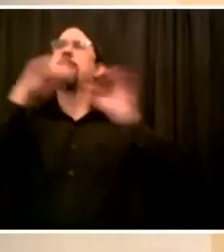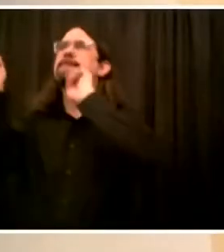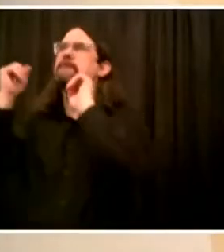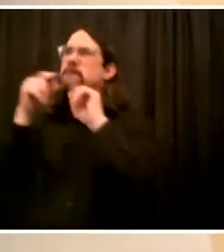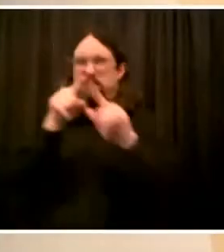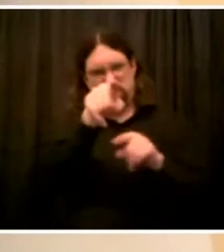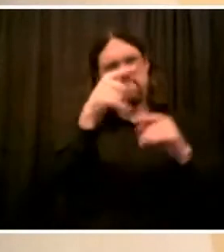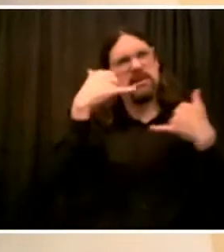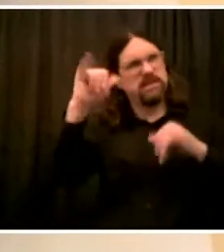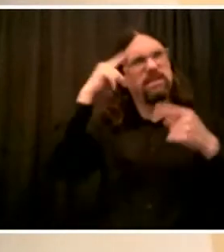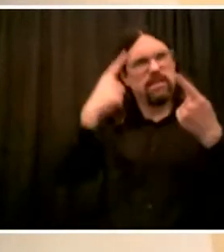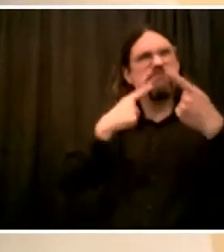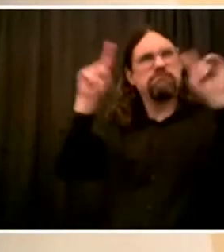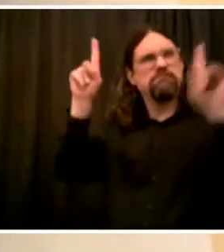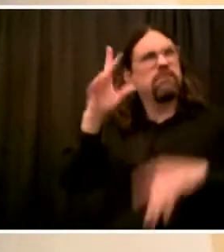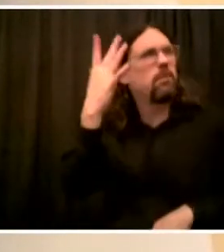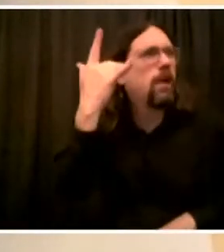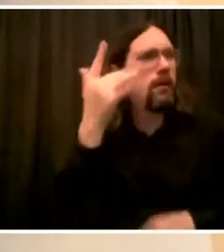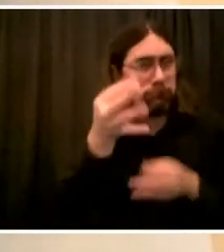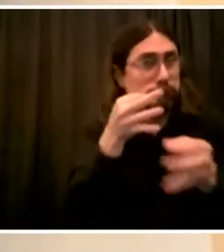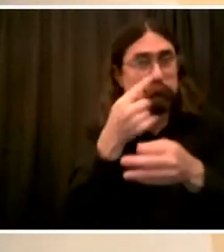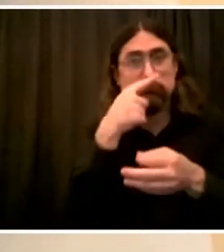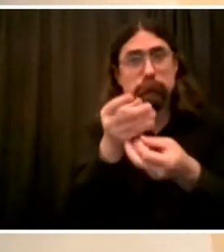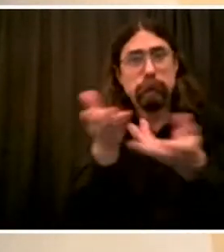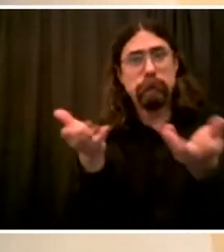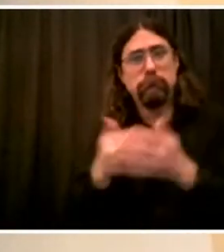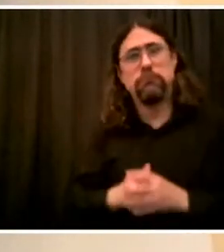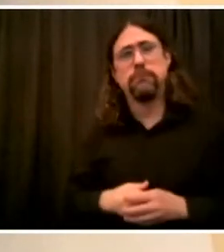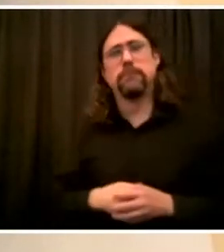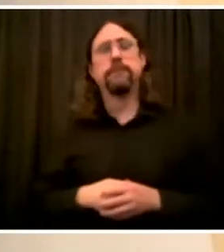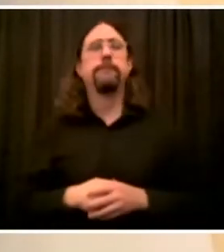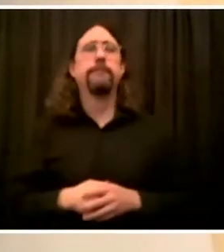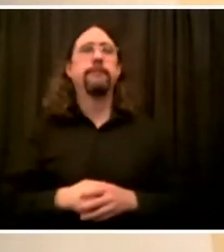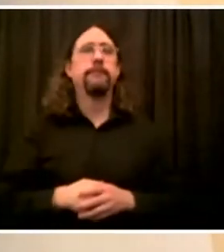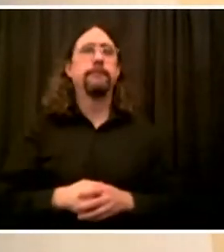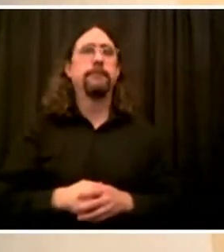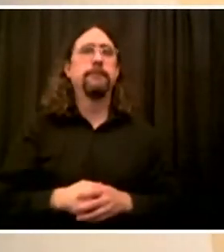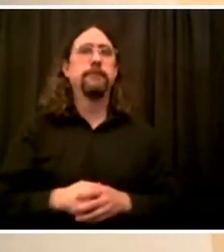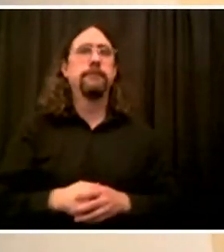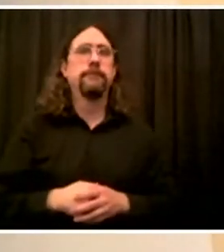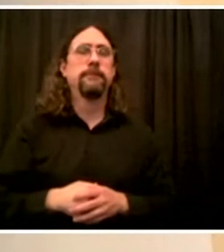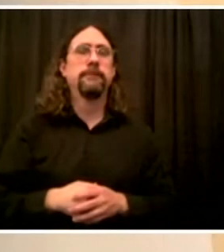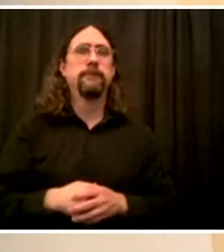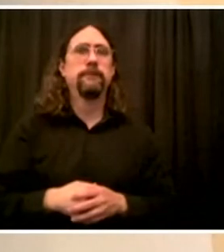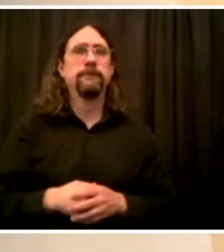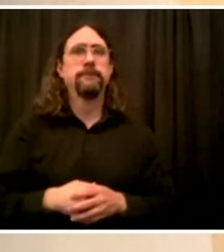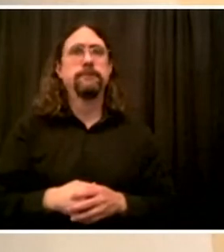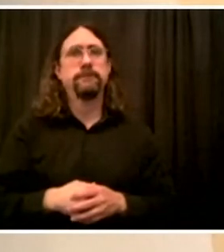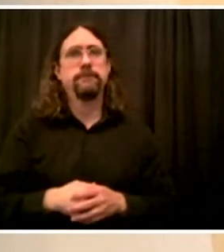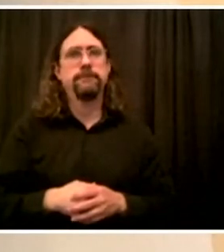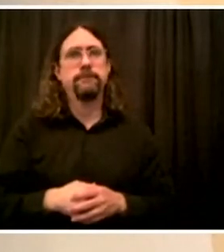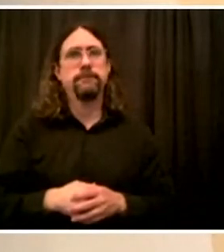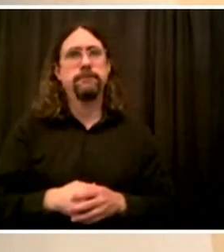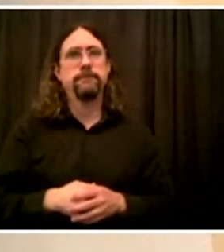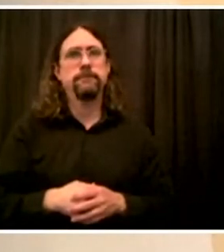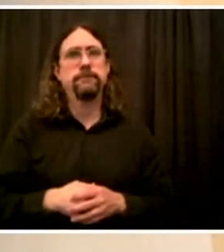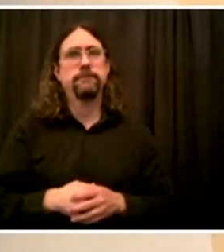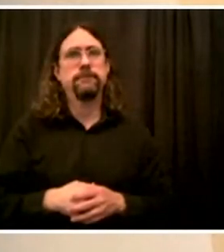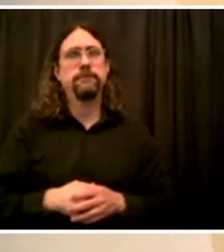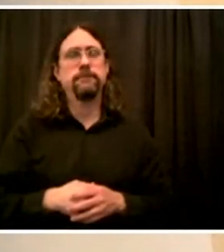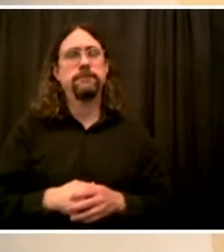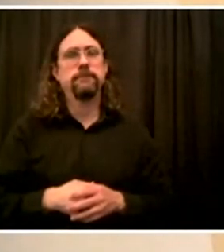that we would be able to implement an initiative and 5 to 7 days later have 100 people, 100 human